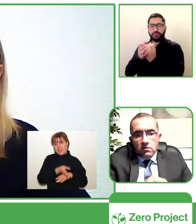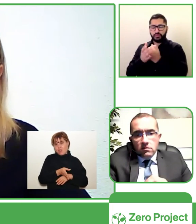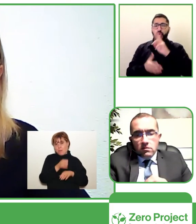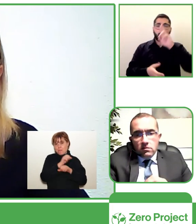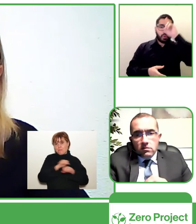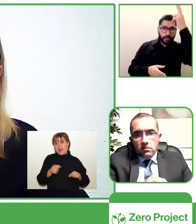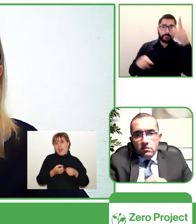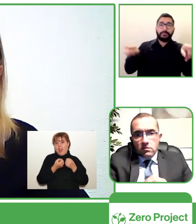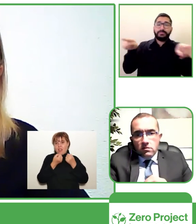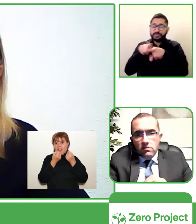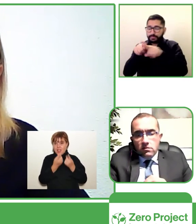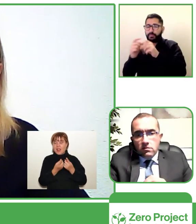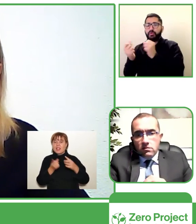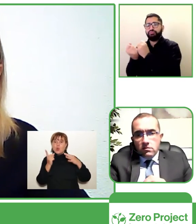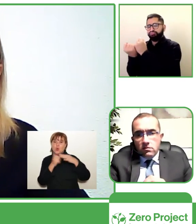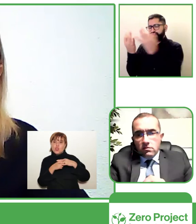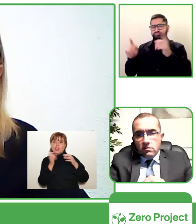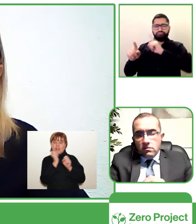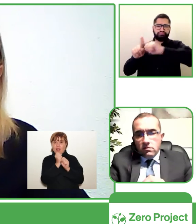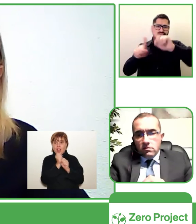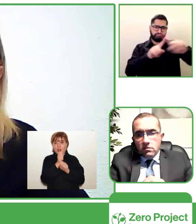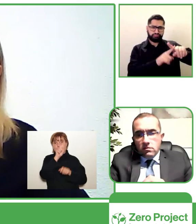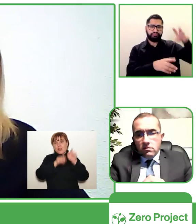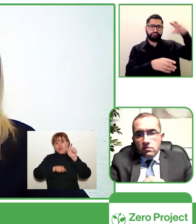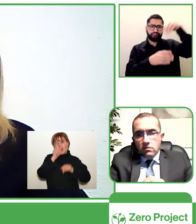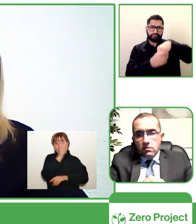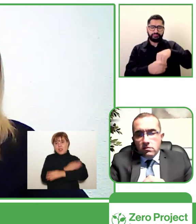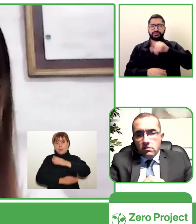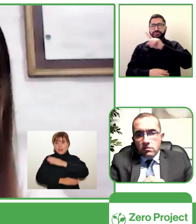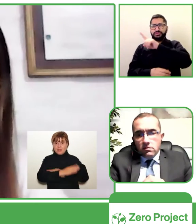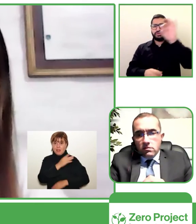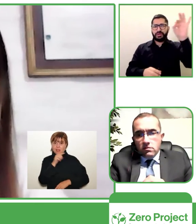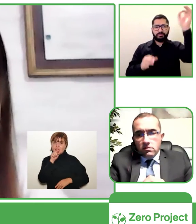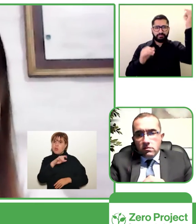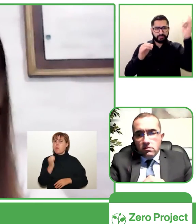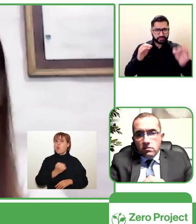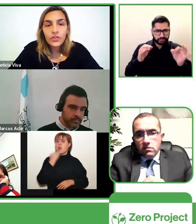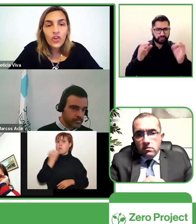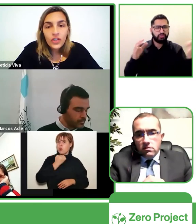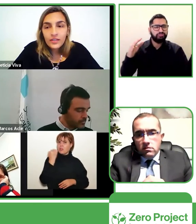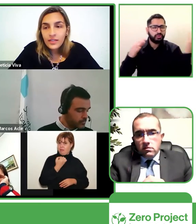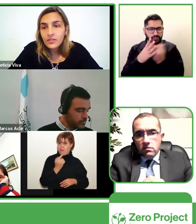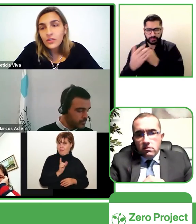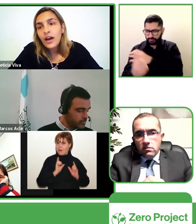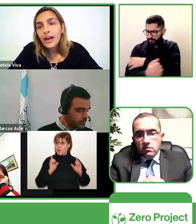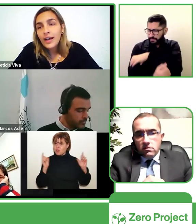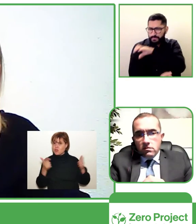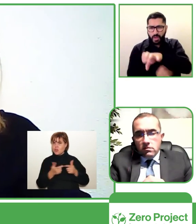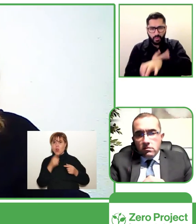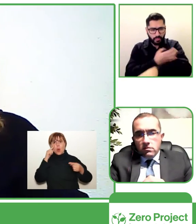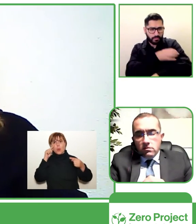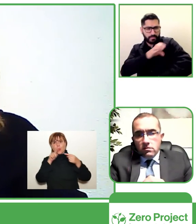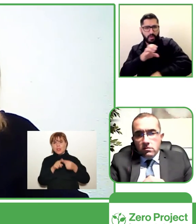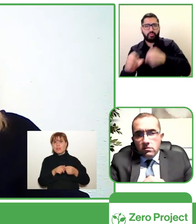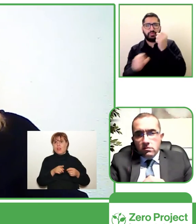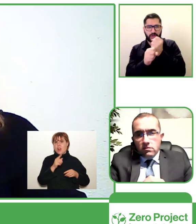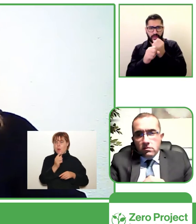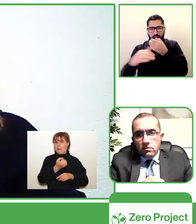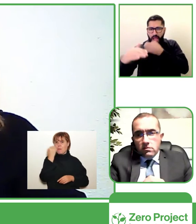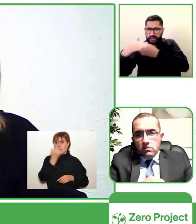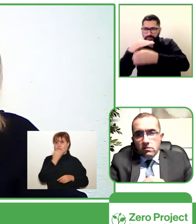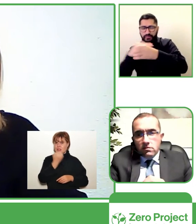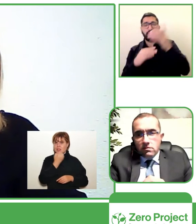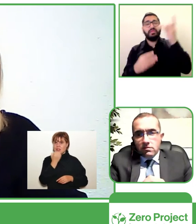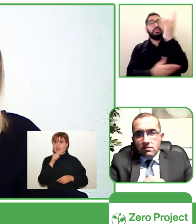inclusive. This is an 100% accessible platform to promote the labor inclusion of people with disabilities. This is huge for